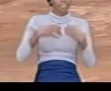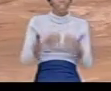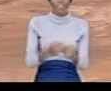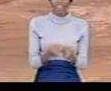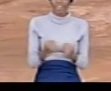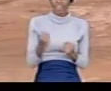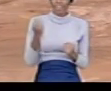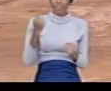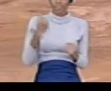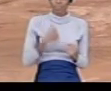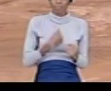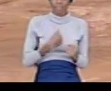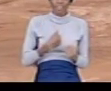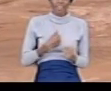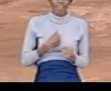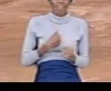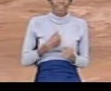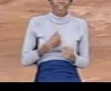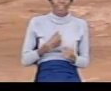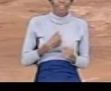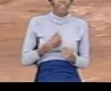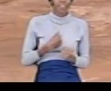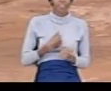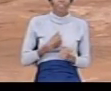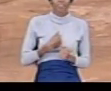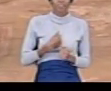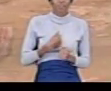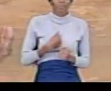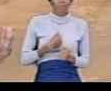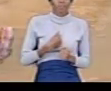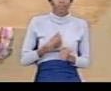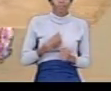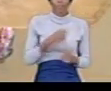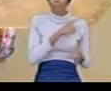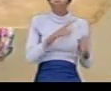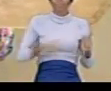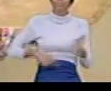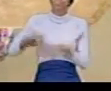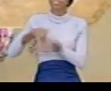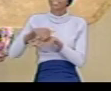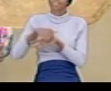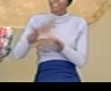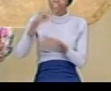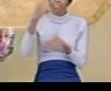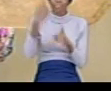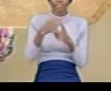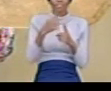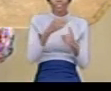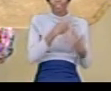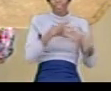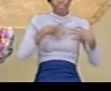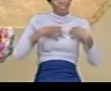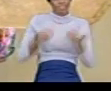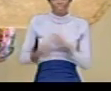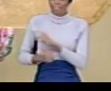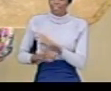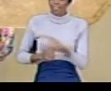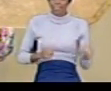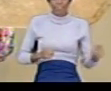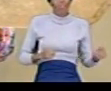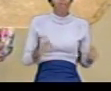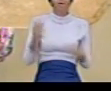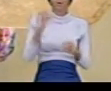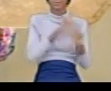and heal me. Lord sends his word and he lets you.